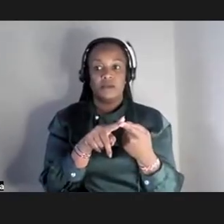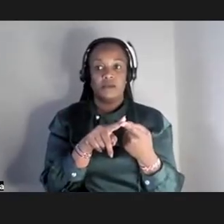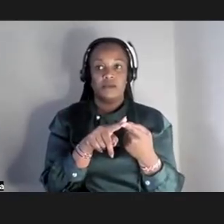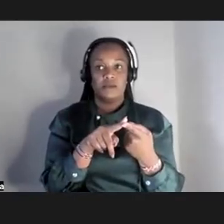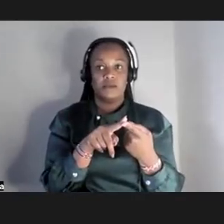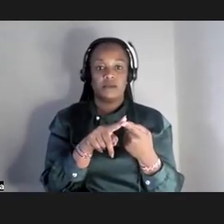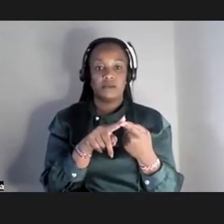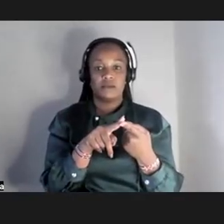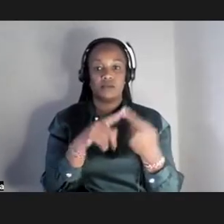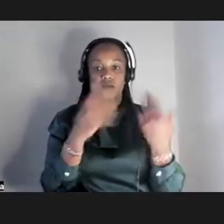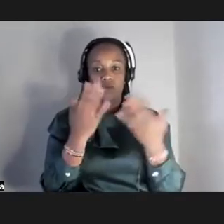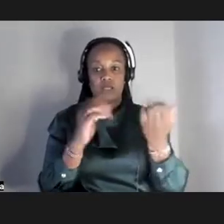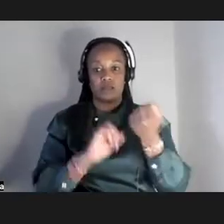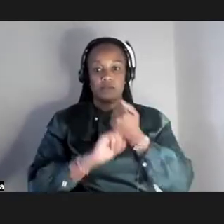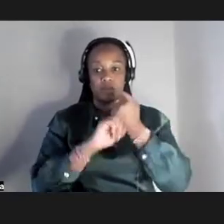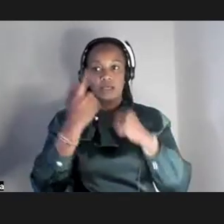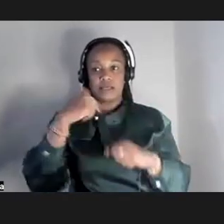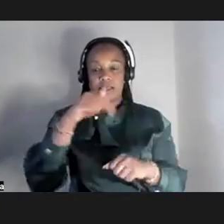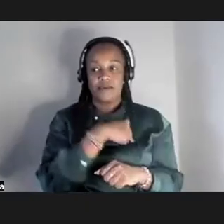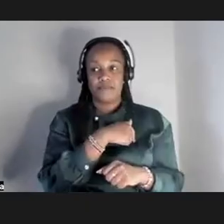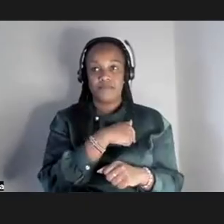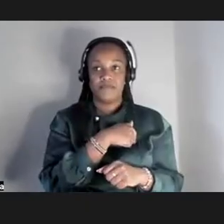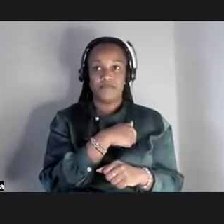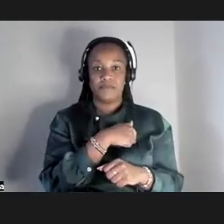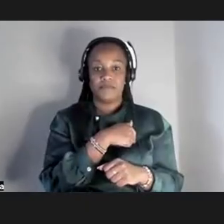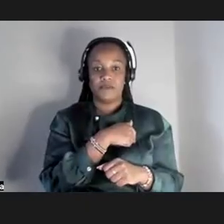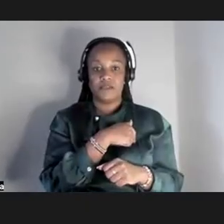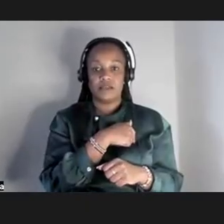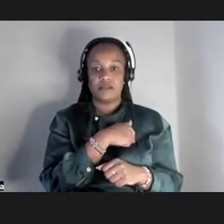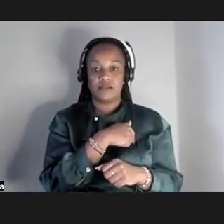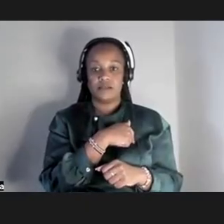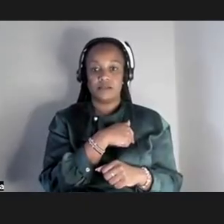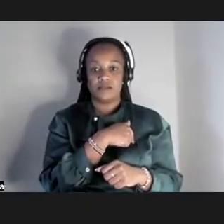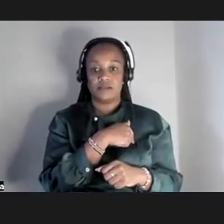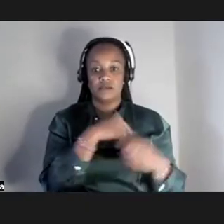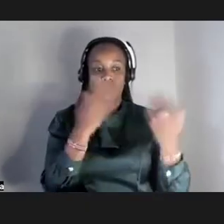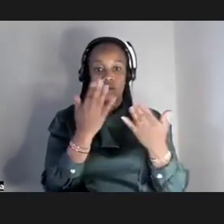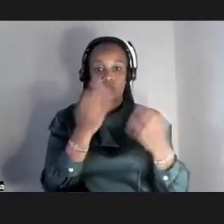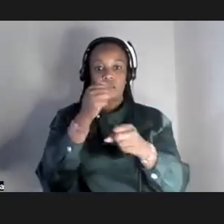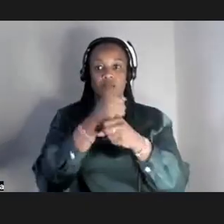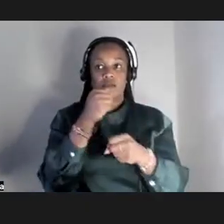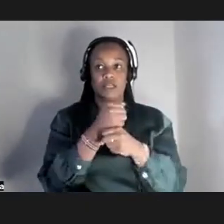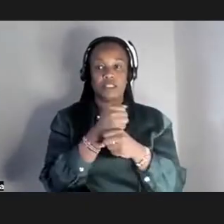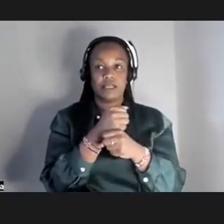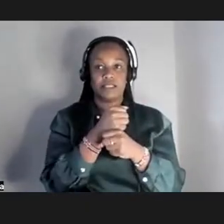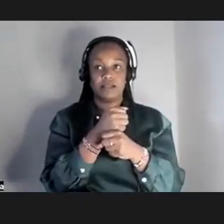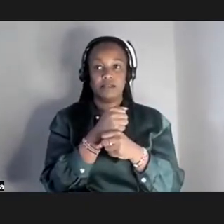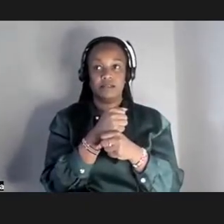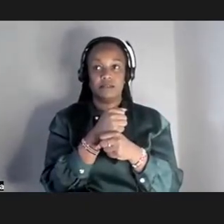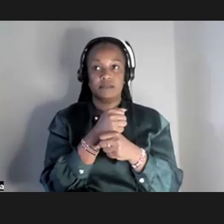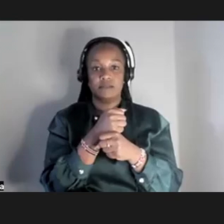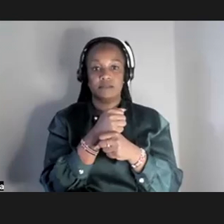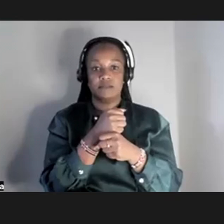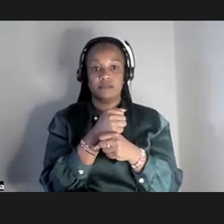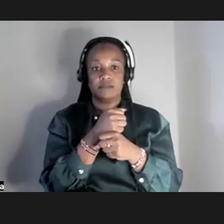UK can support this, I think it's really just ensuring that we're doing coordinated and evidence-based programming across